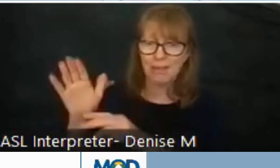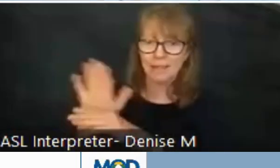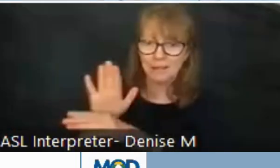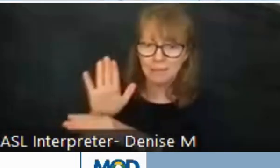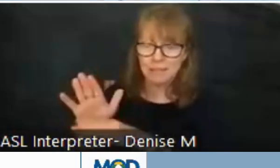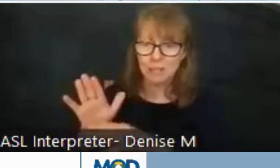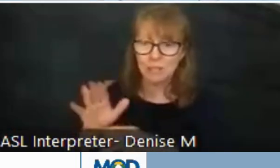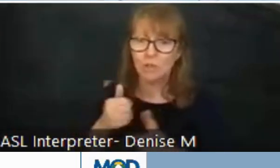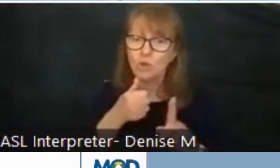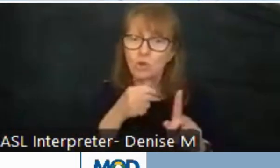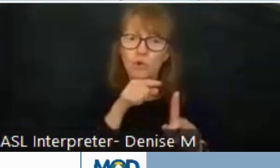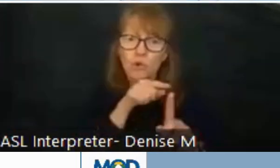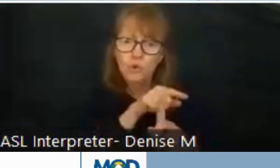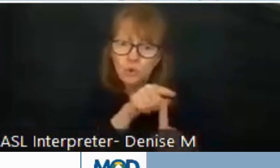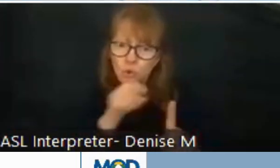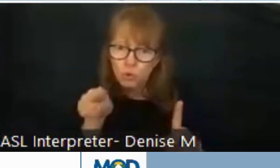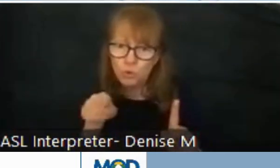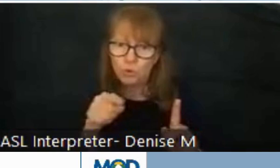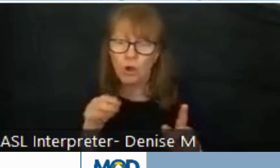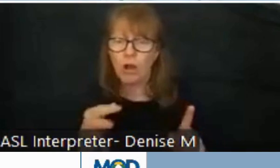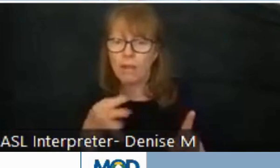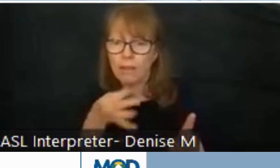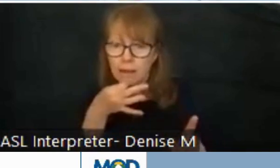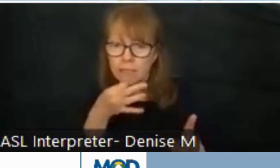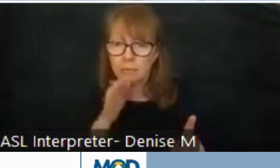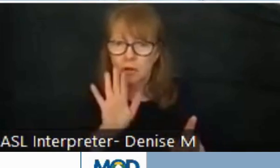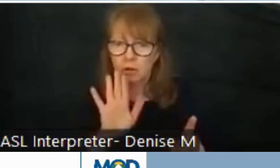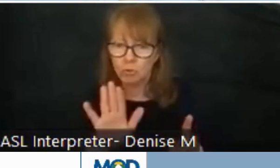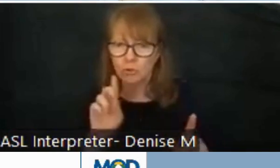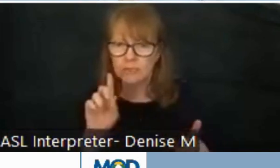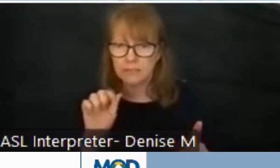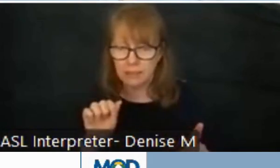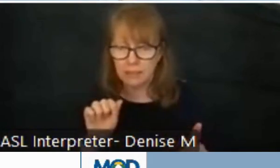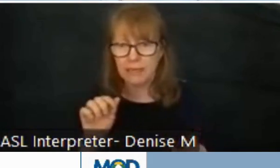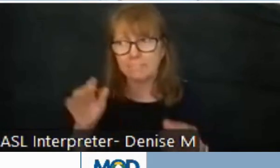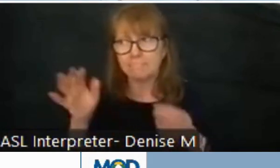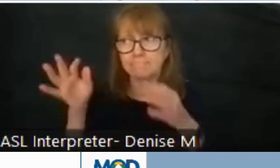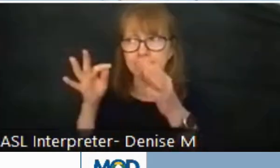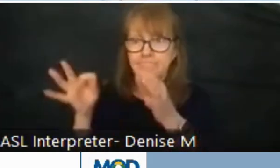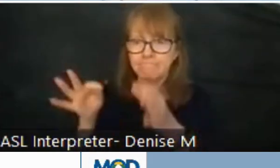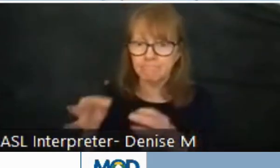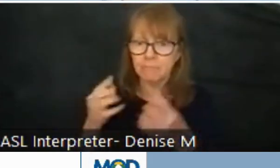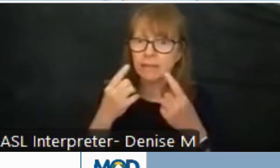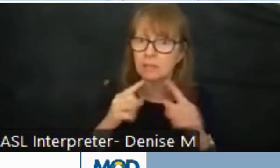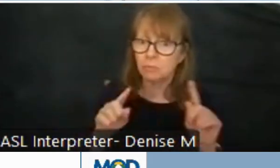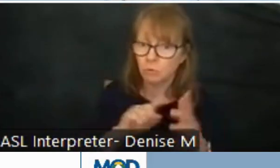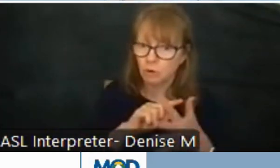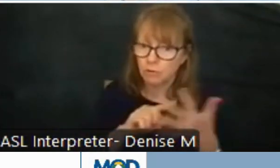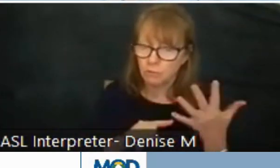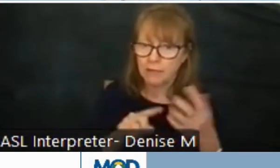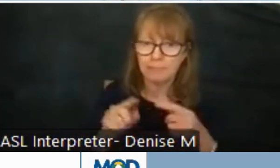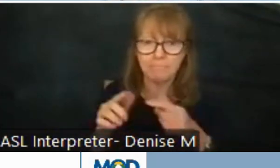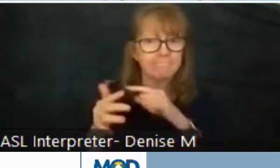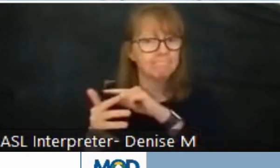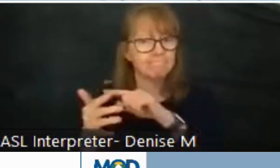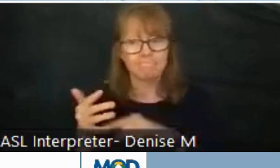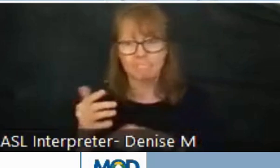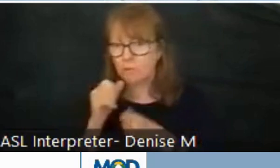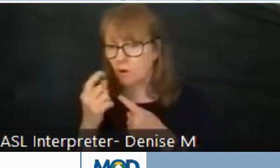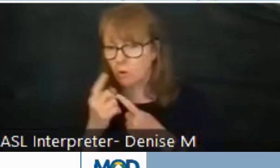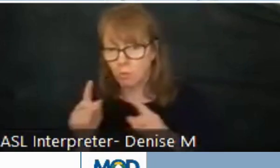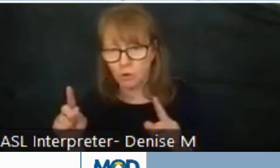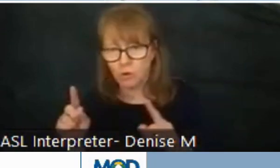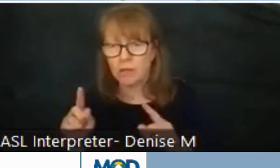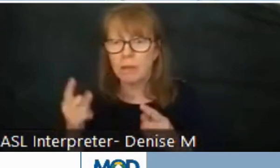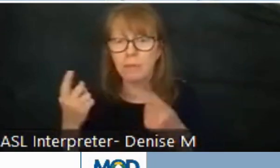expert on your disability, informing them on what would and wouldn't work for you. You may need to collaborate